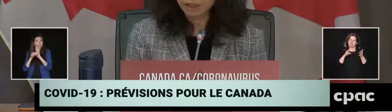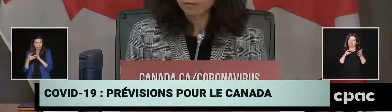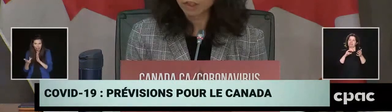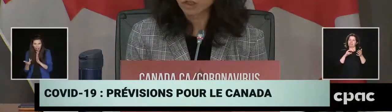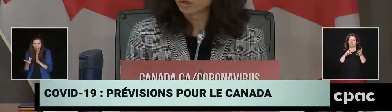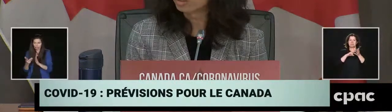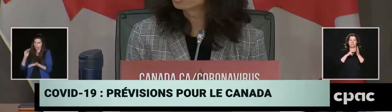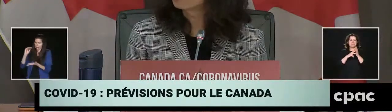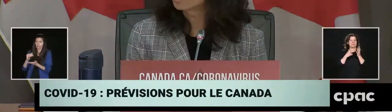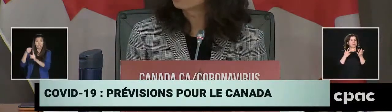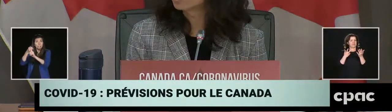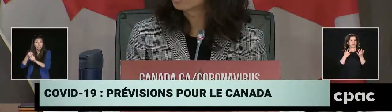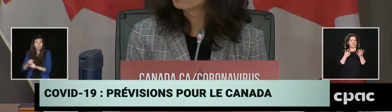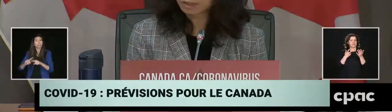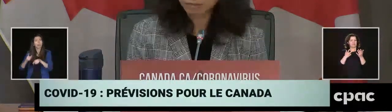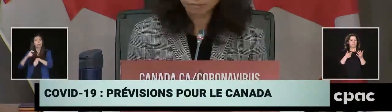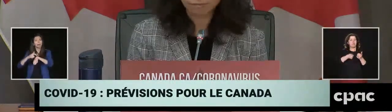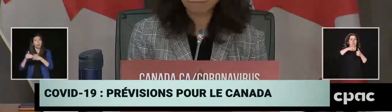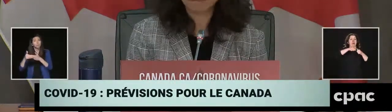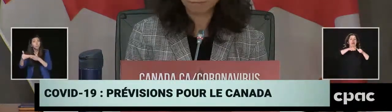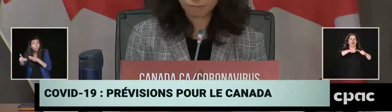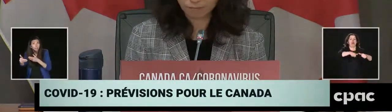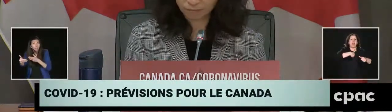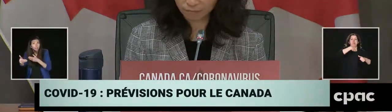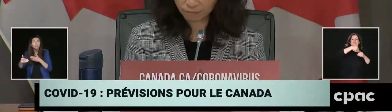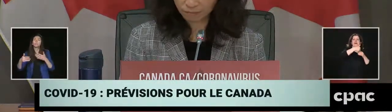frame is over the course of that wave.